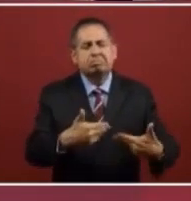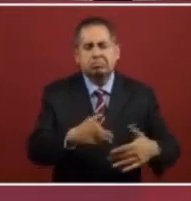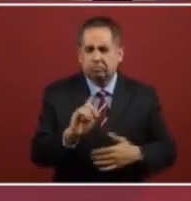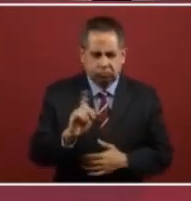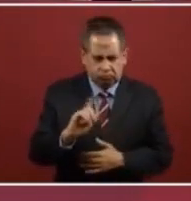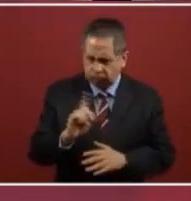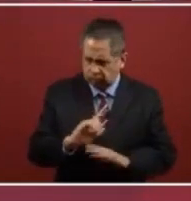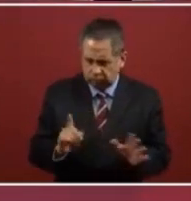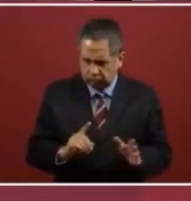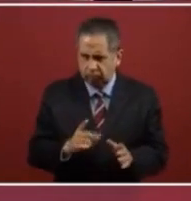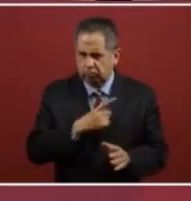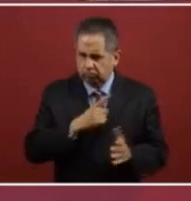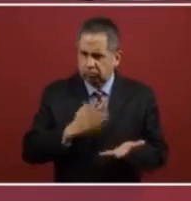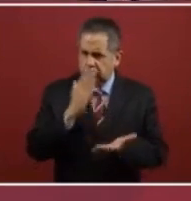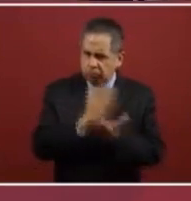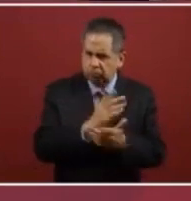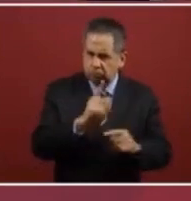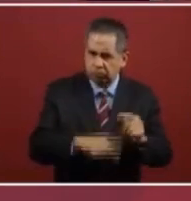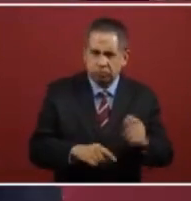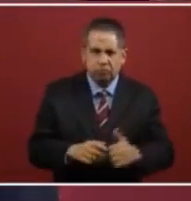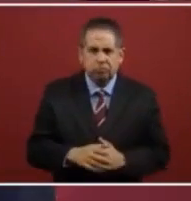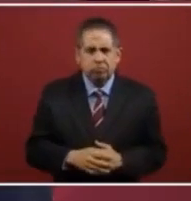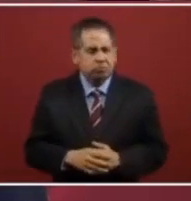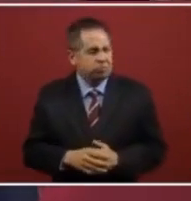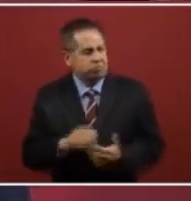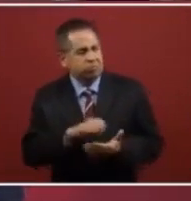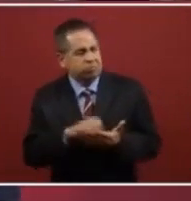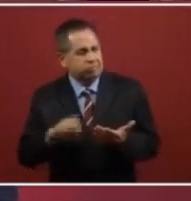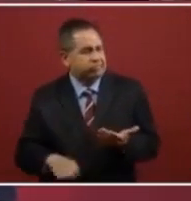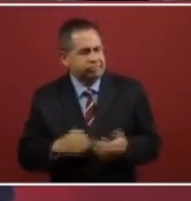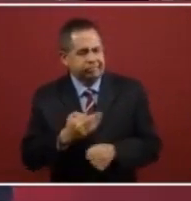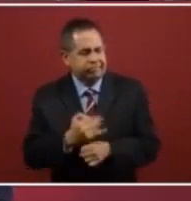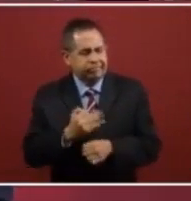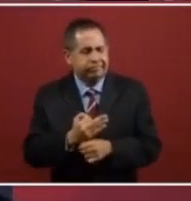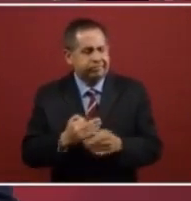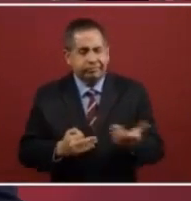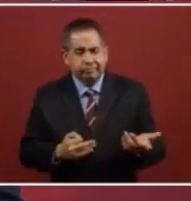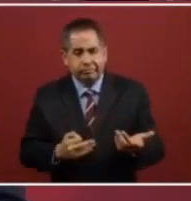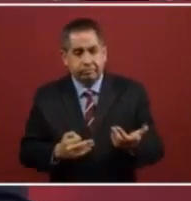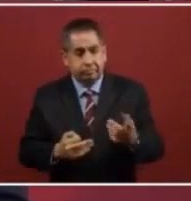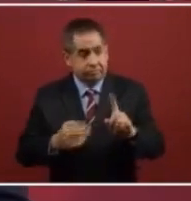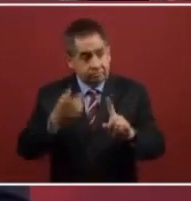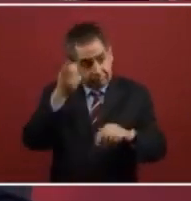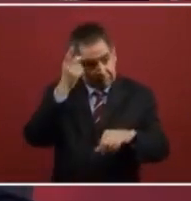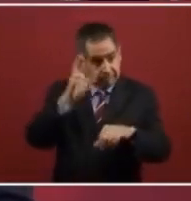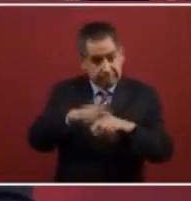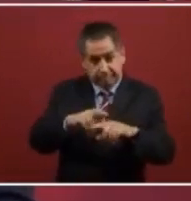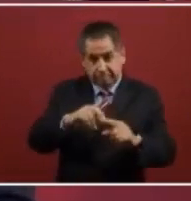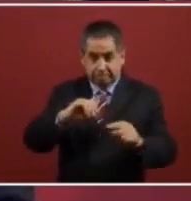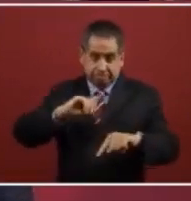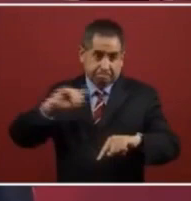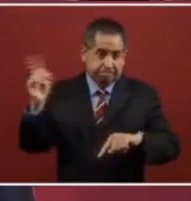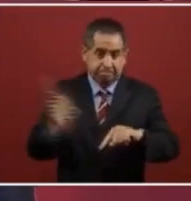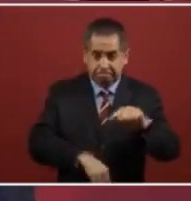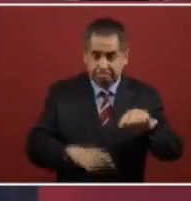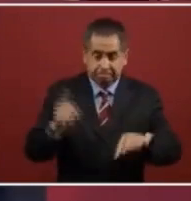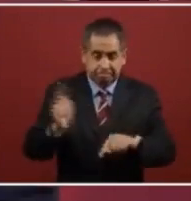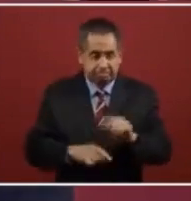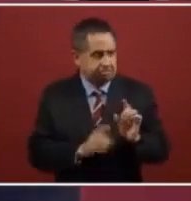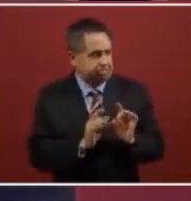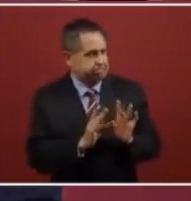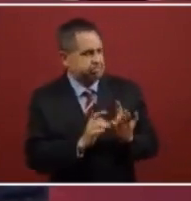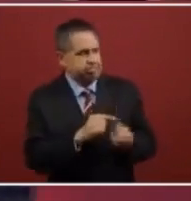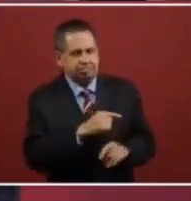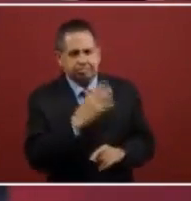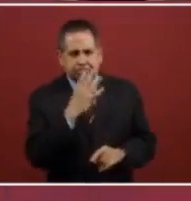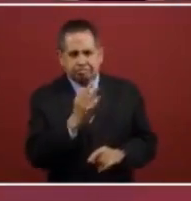¿Cómo por este hecho Why would for this? suspender a la Why would you directora o al suspend a